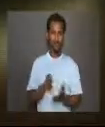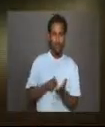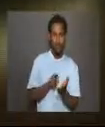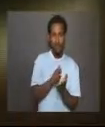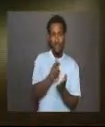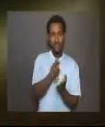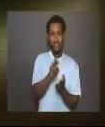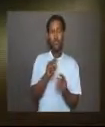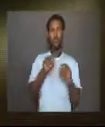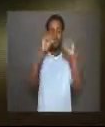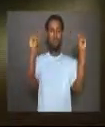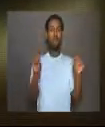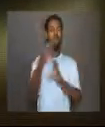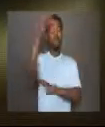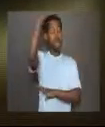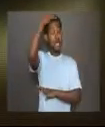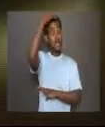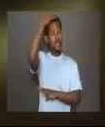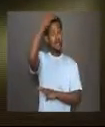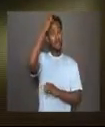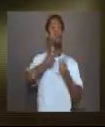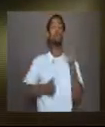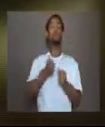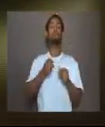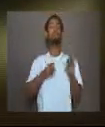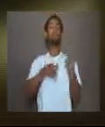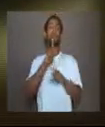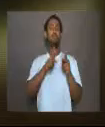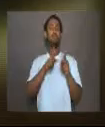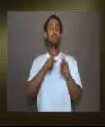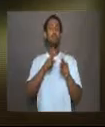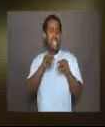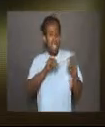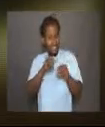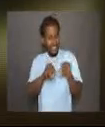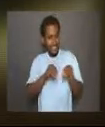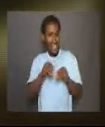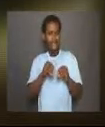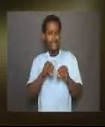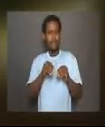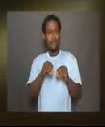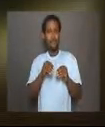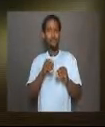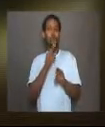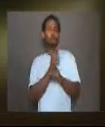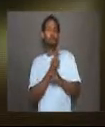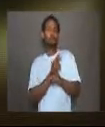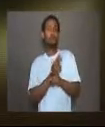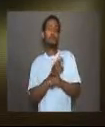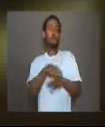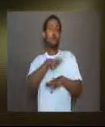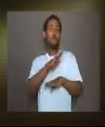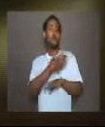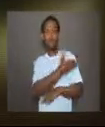Democracy is a form of government in which the people exercise control over matters that